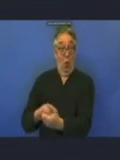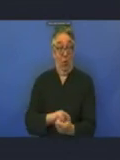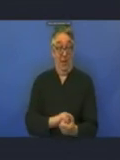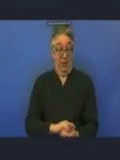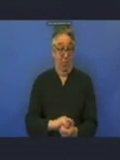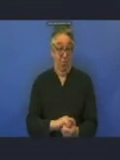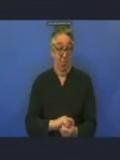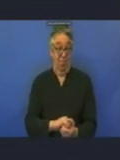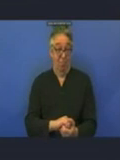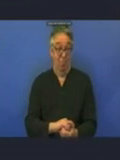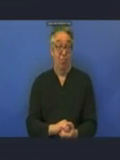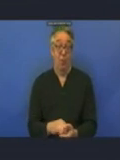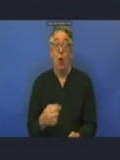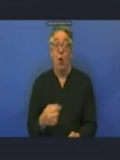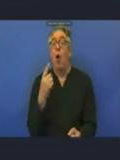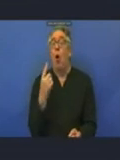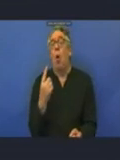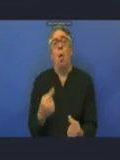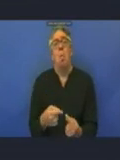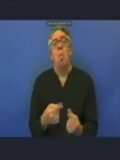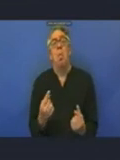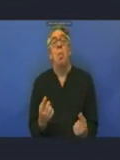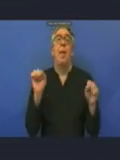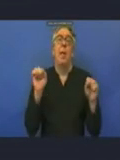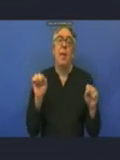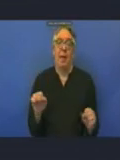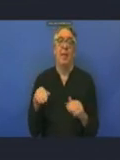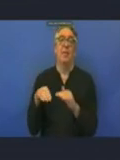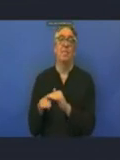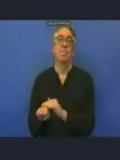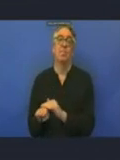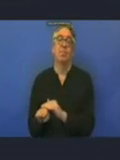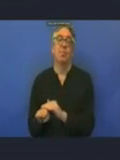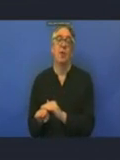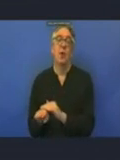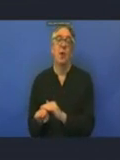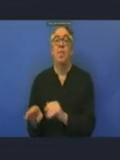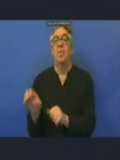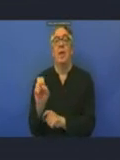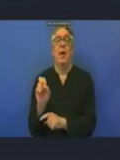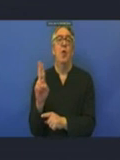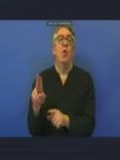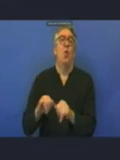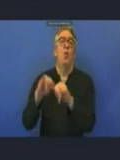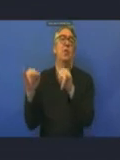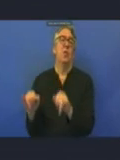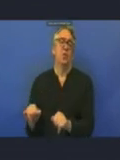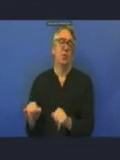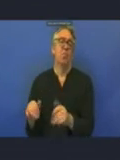1 exception only. It can also take place at the seat of a European institution,